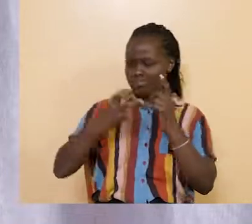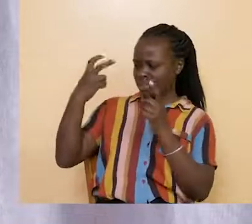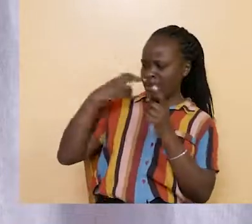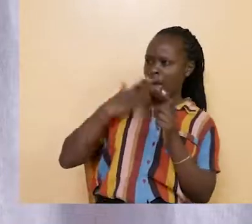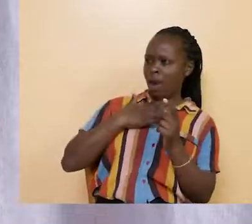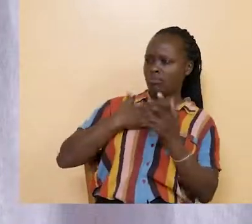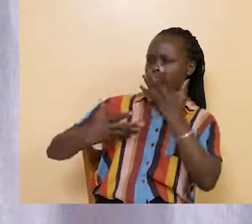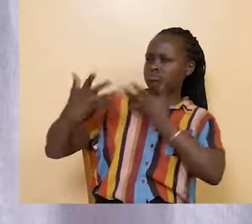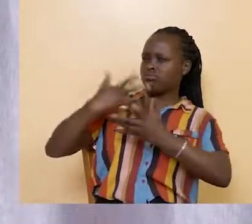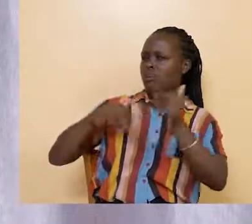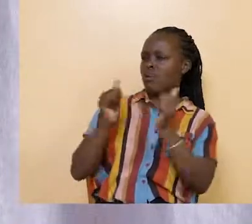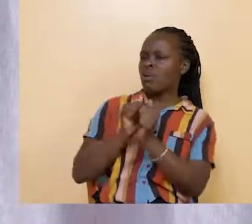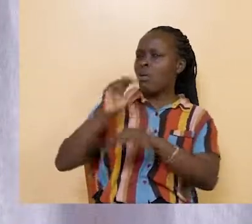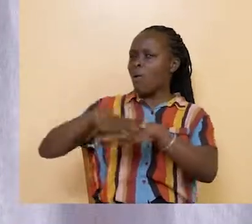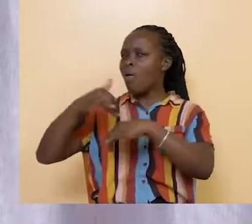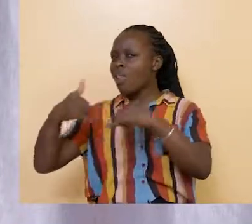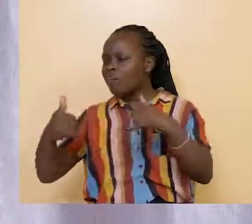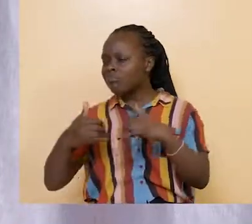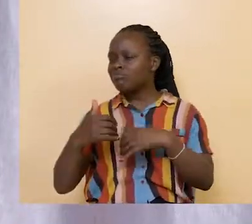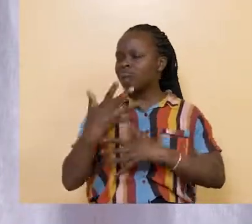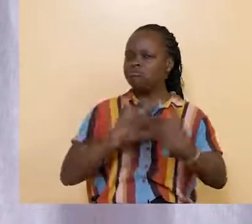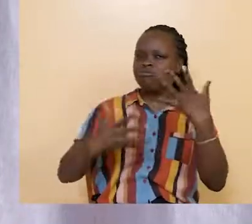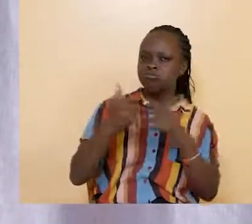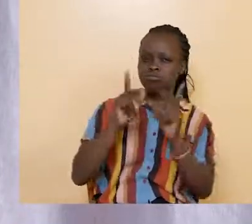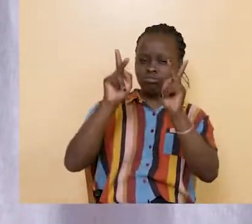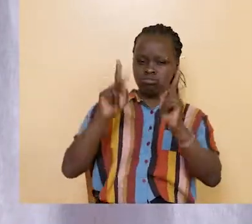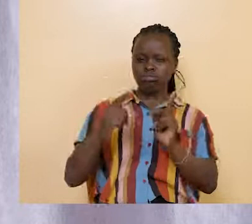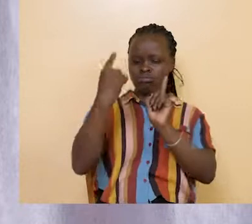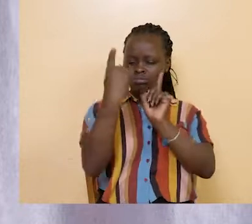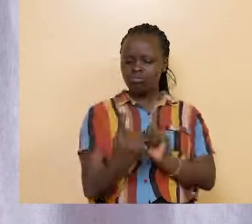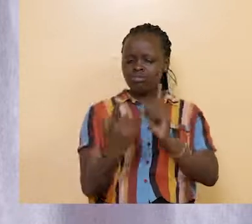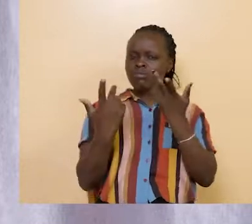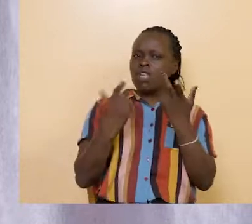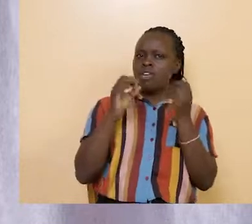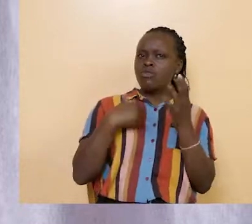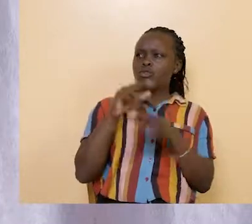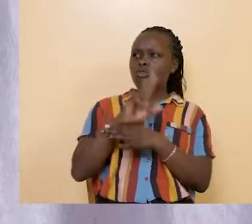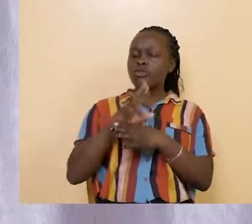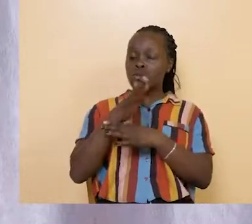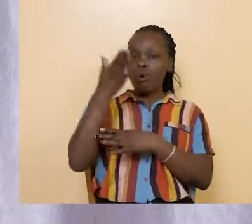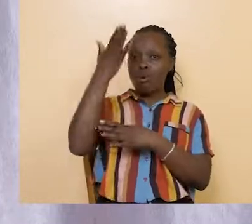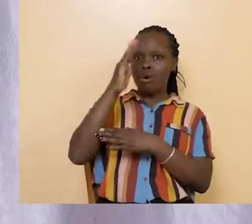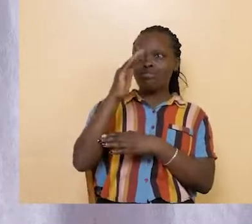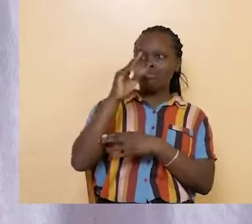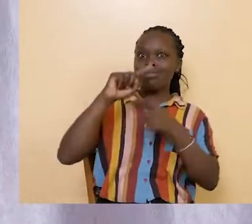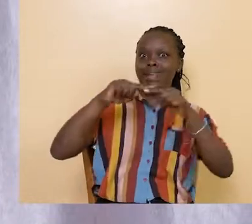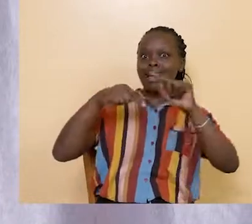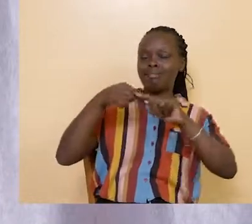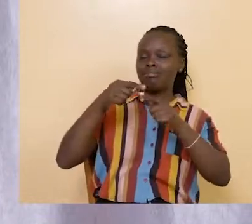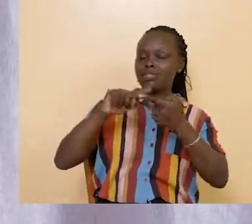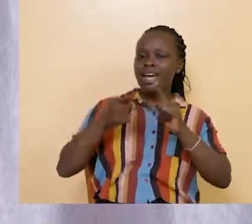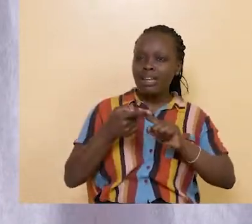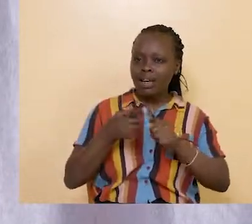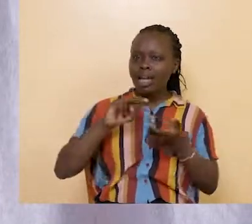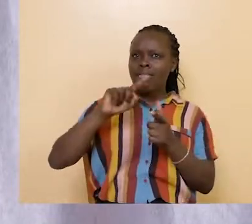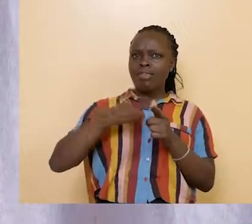our interactions online, our interactions in person, and if we are using God's standard as a measure, then we